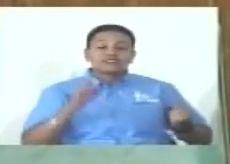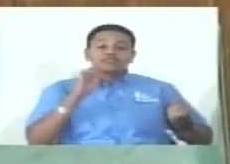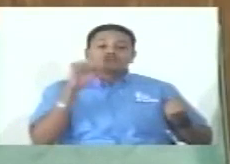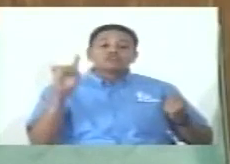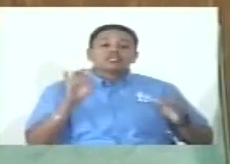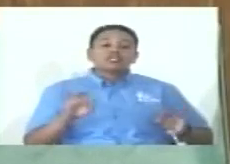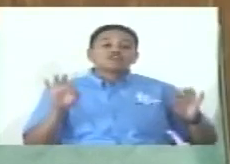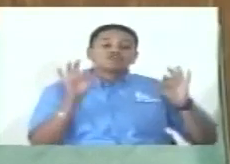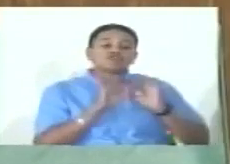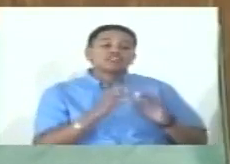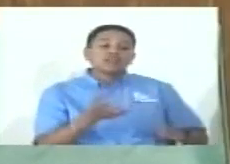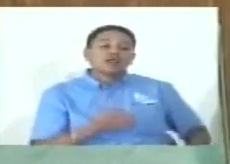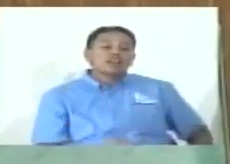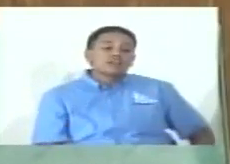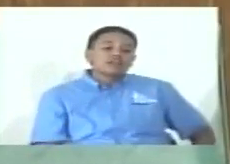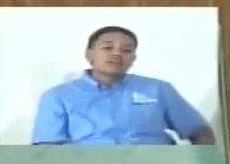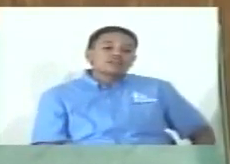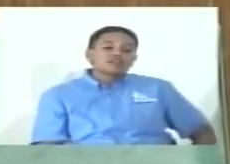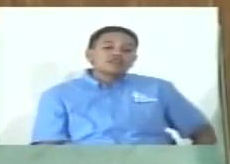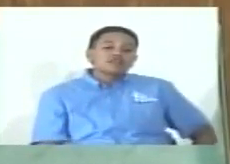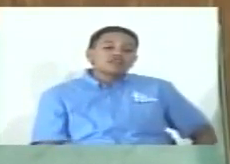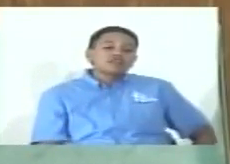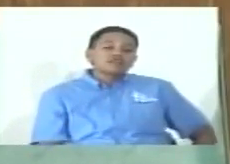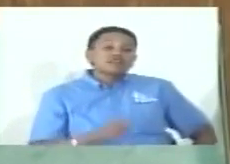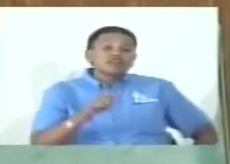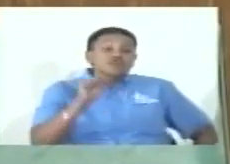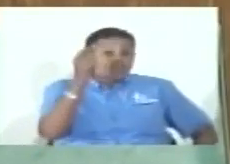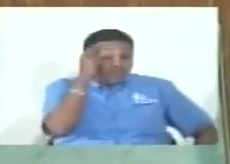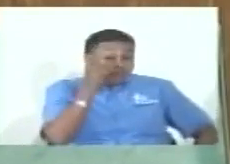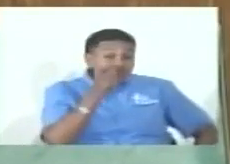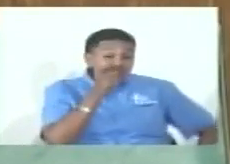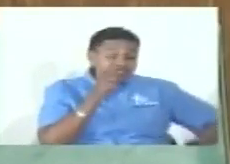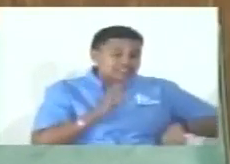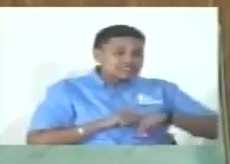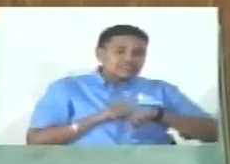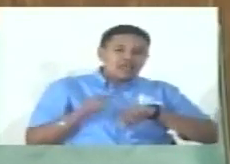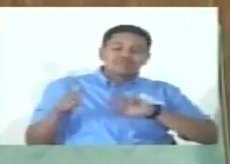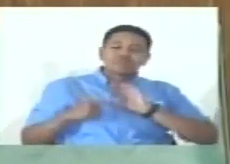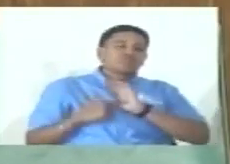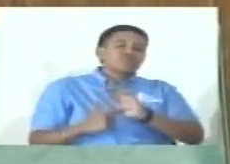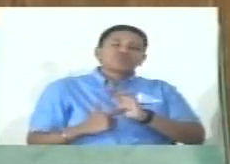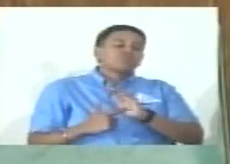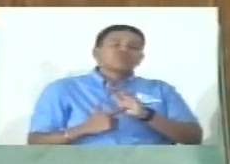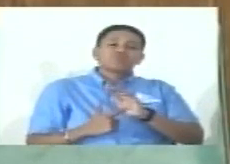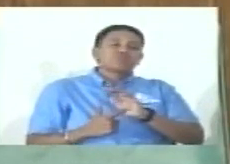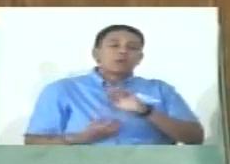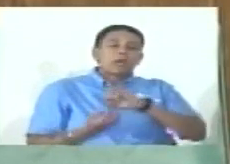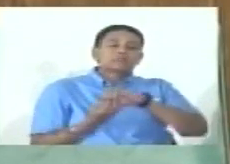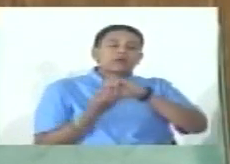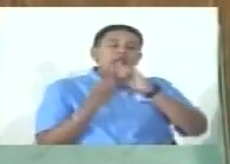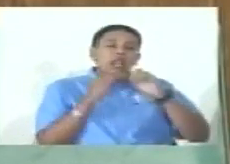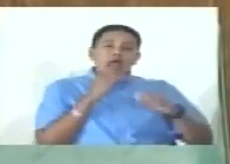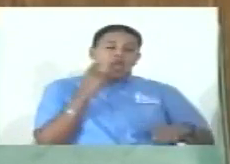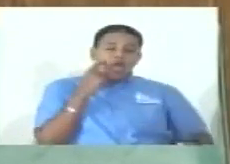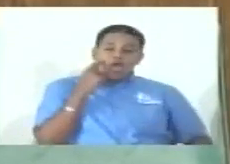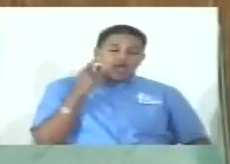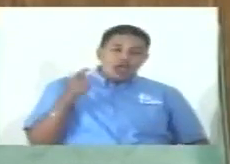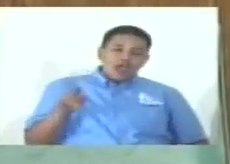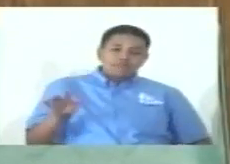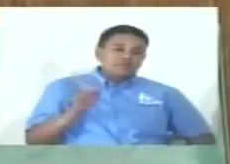critical. And this government, in recent time, has demonstrated to the country that you can't trust